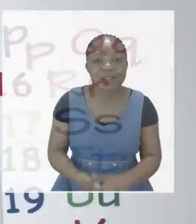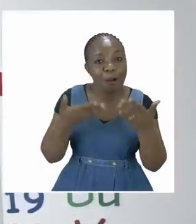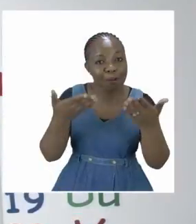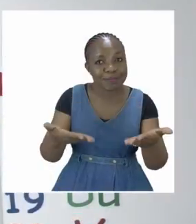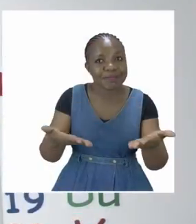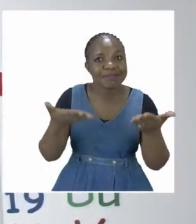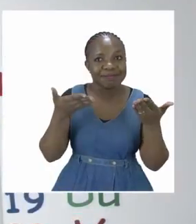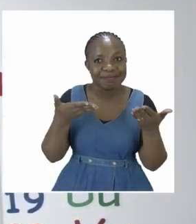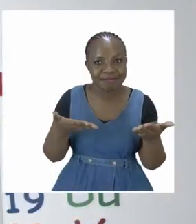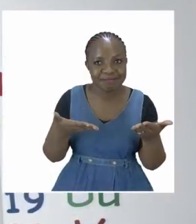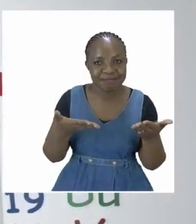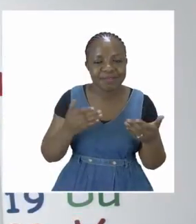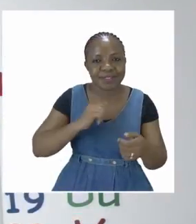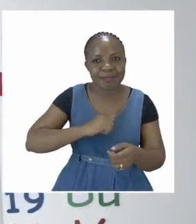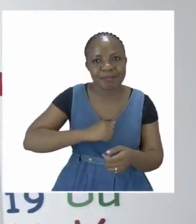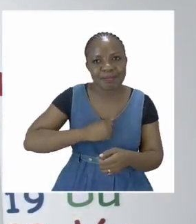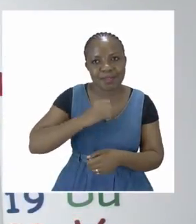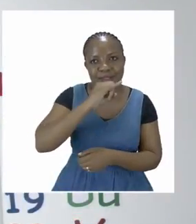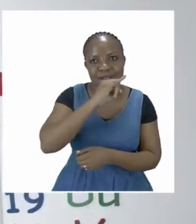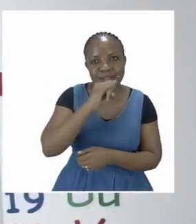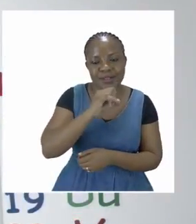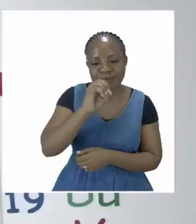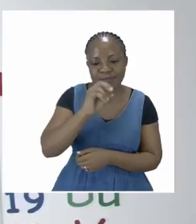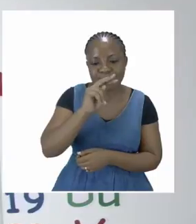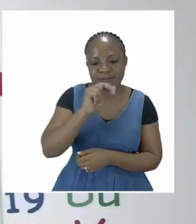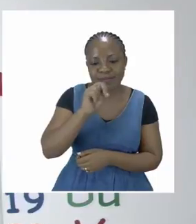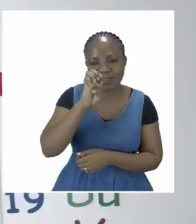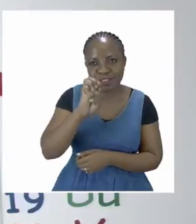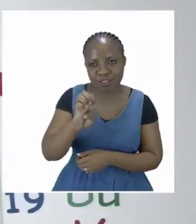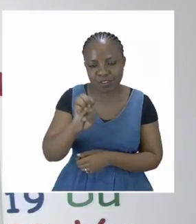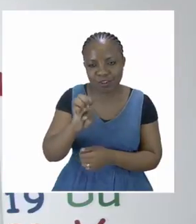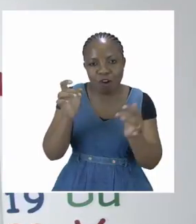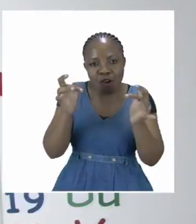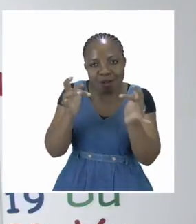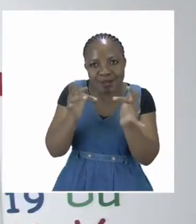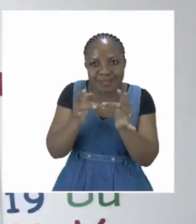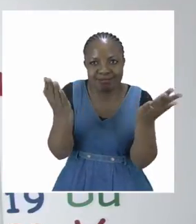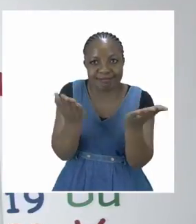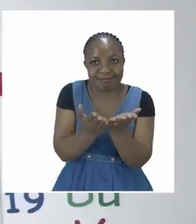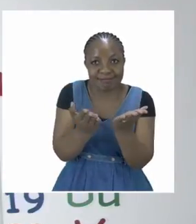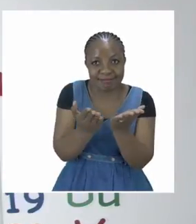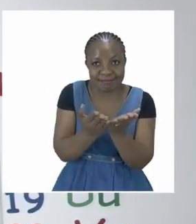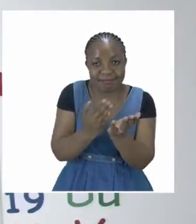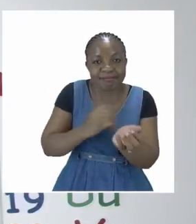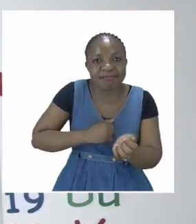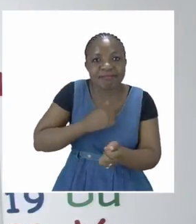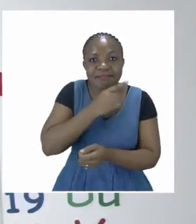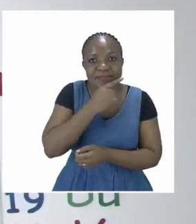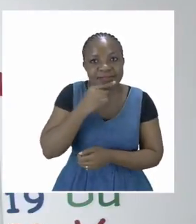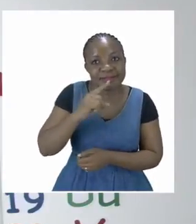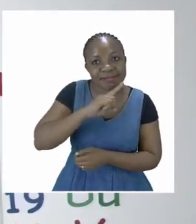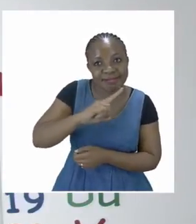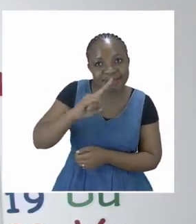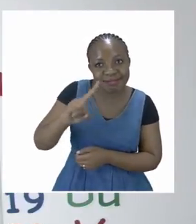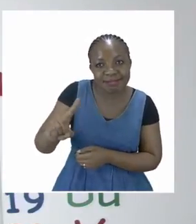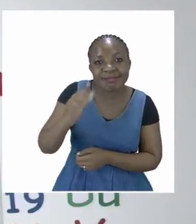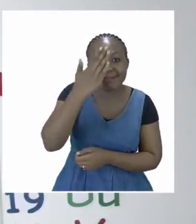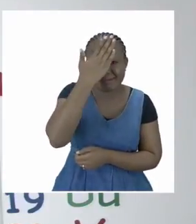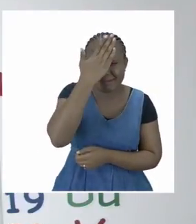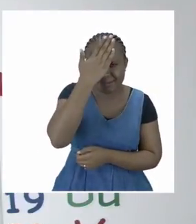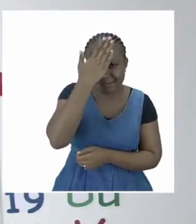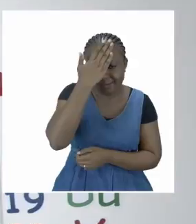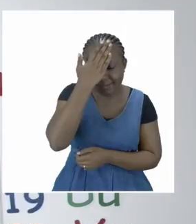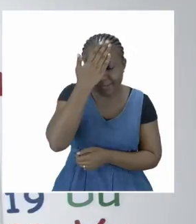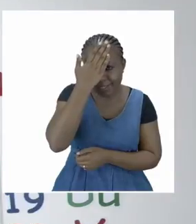Welcome to My Zone Online School. My name is Teacher Mutsa. Get your education